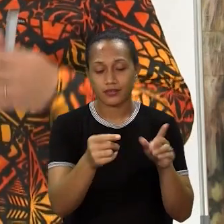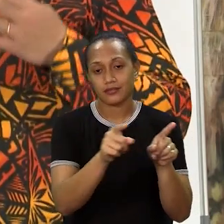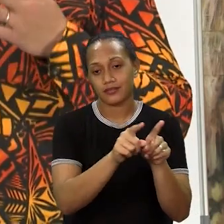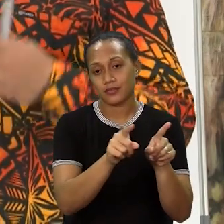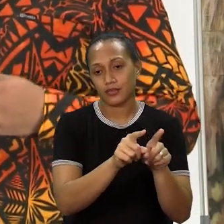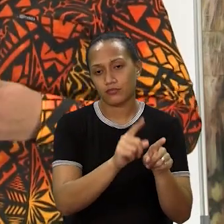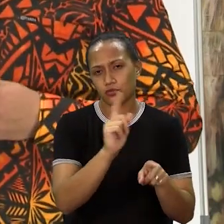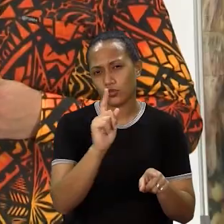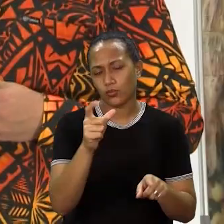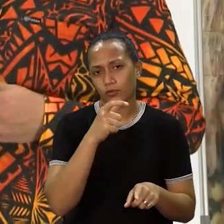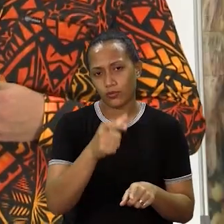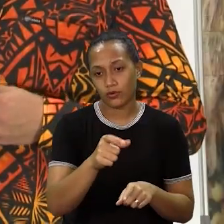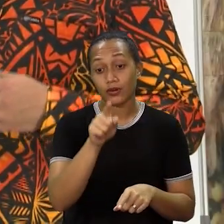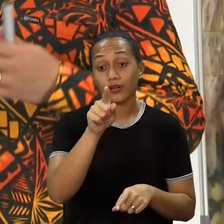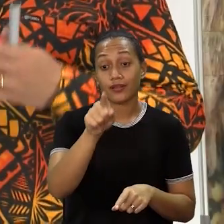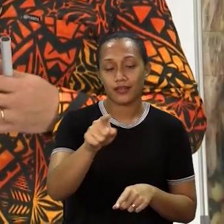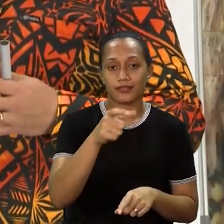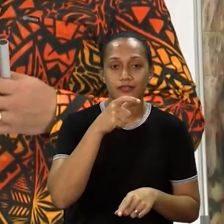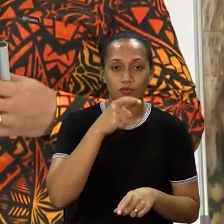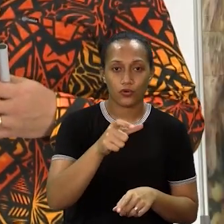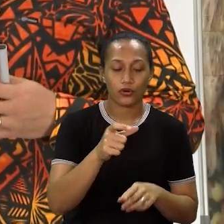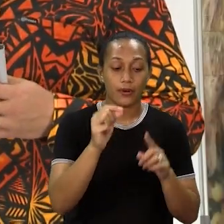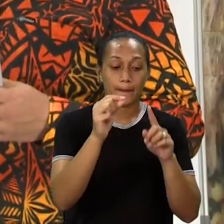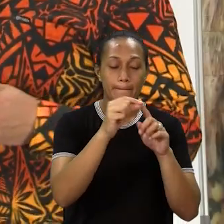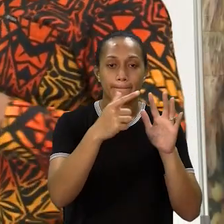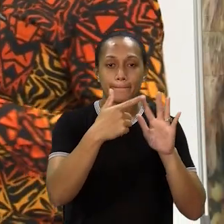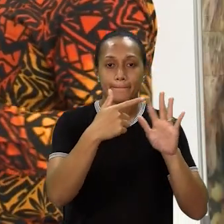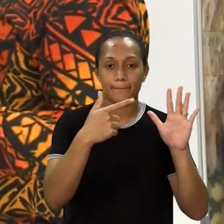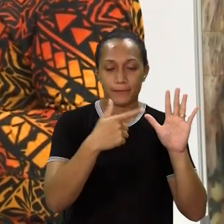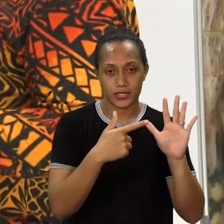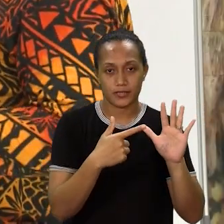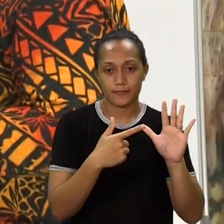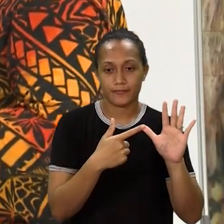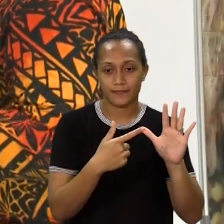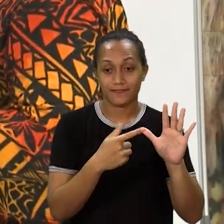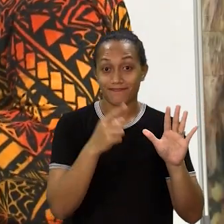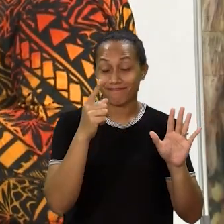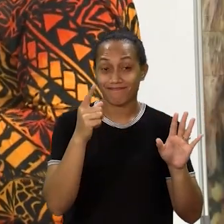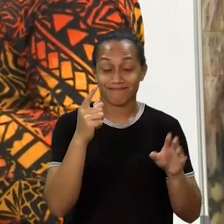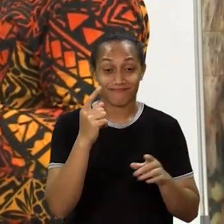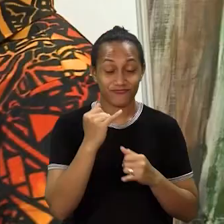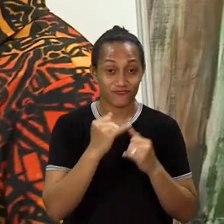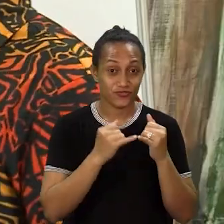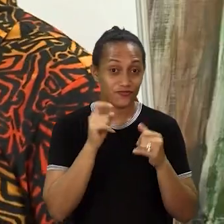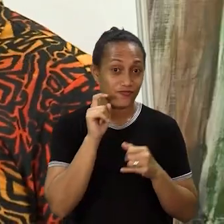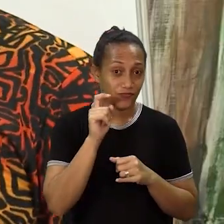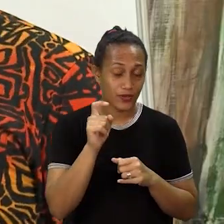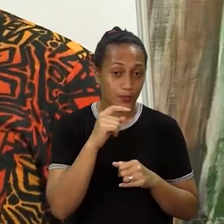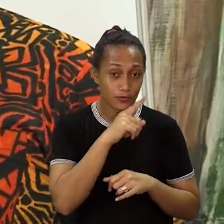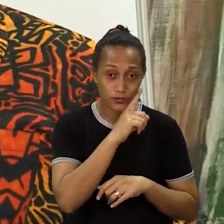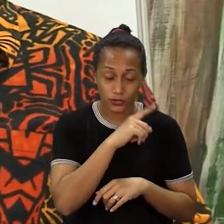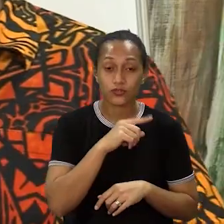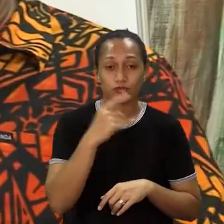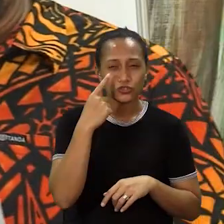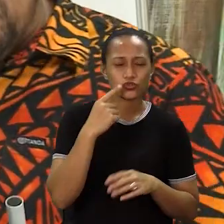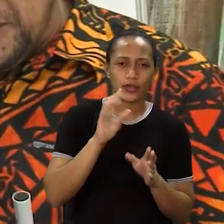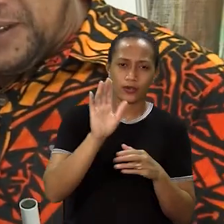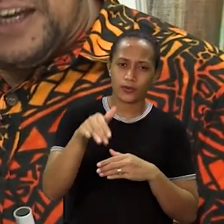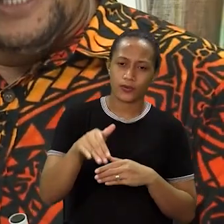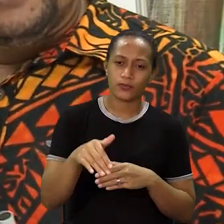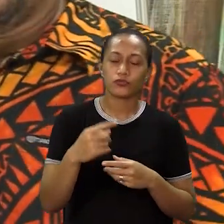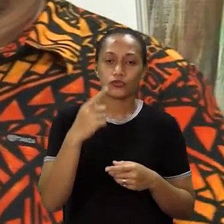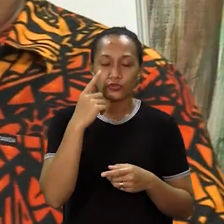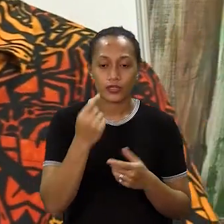me, I am still the same. So what word am I? The word is B. See, it is really fun, boys and